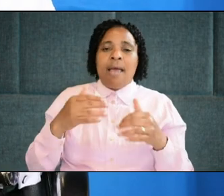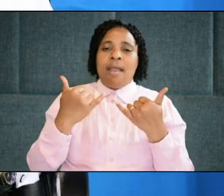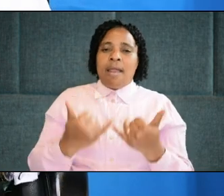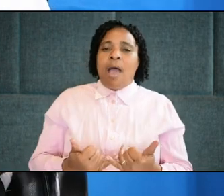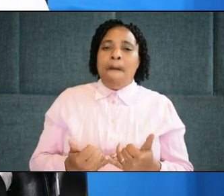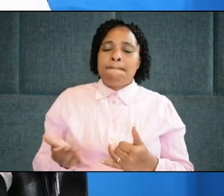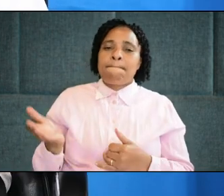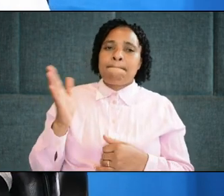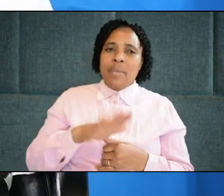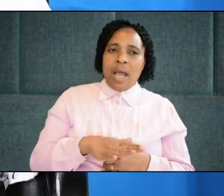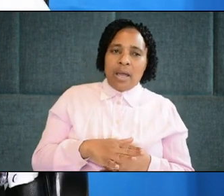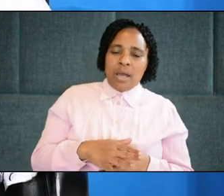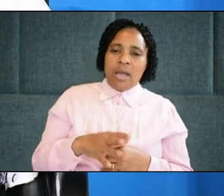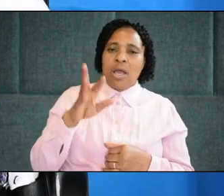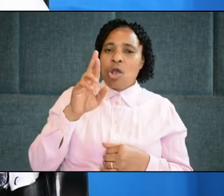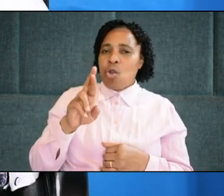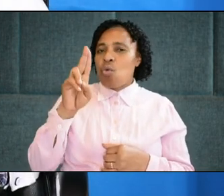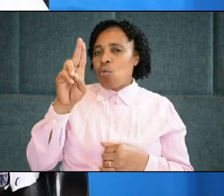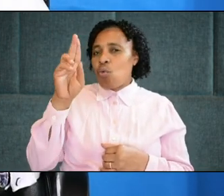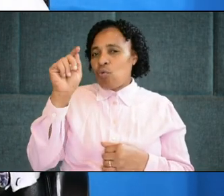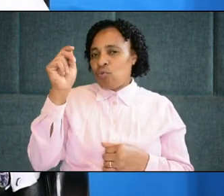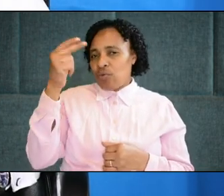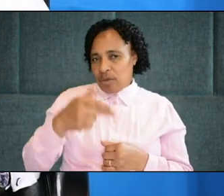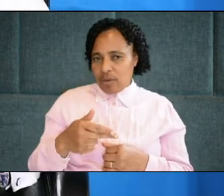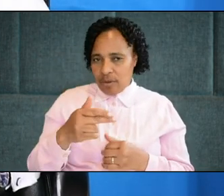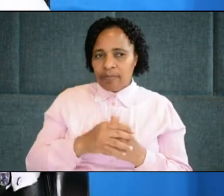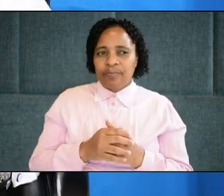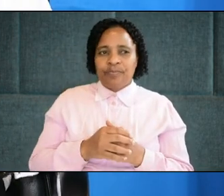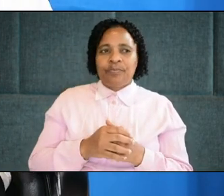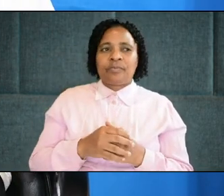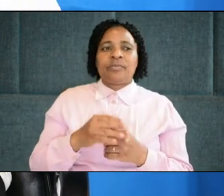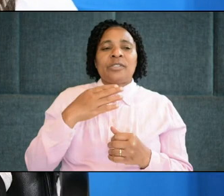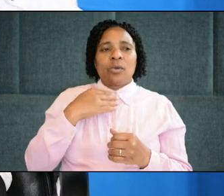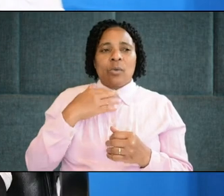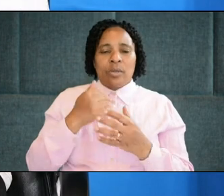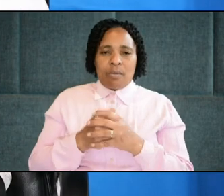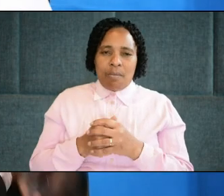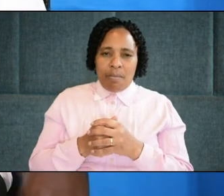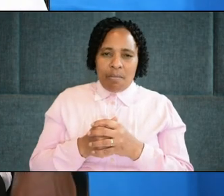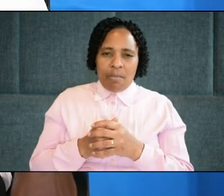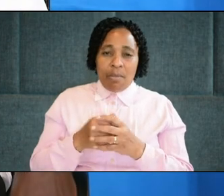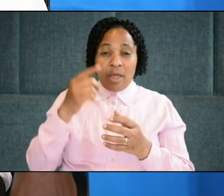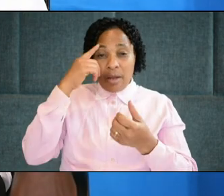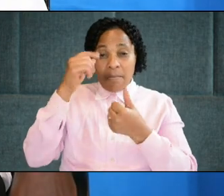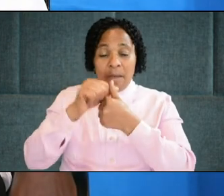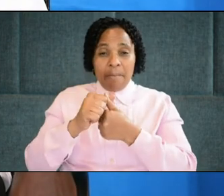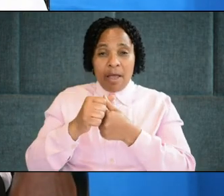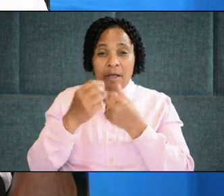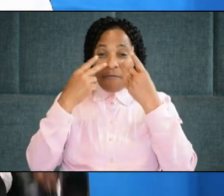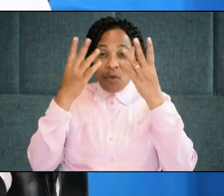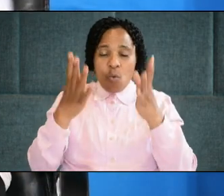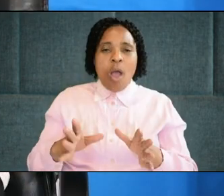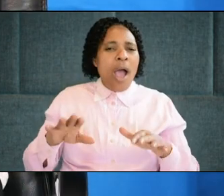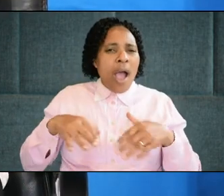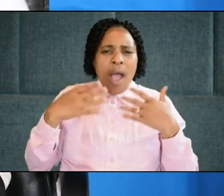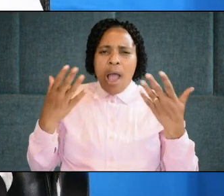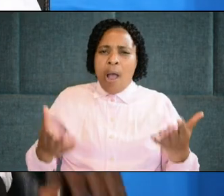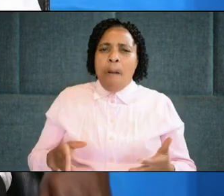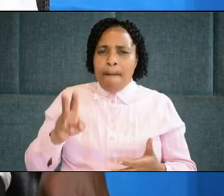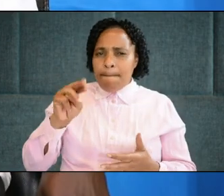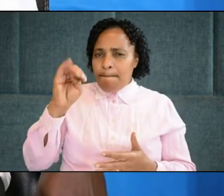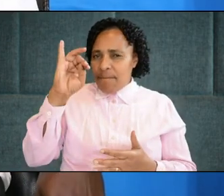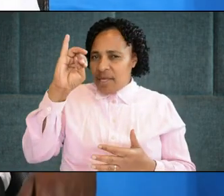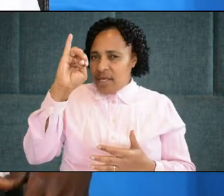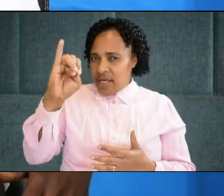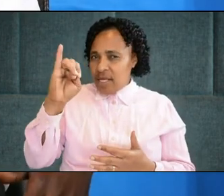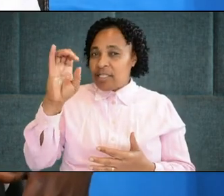coming back to you, Ruth. And I want to remind the viewer of how, as Misati said in